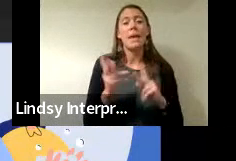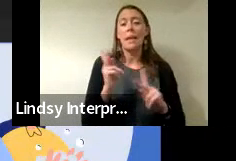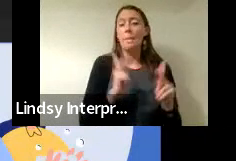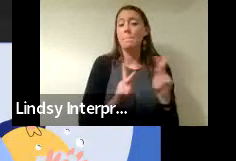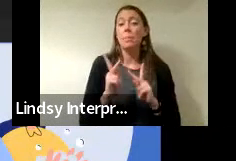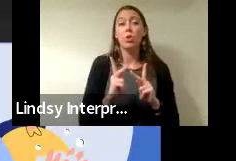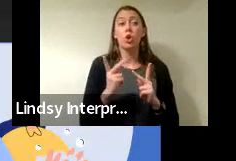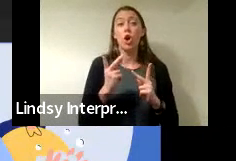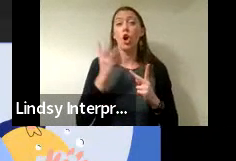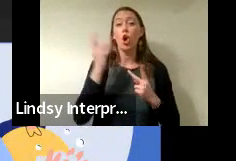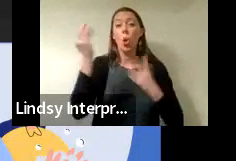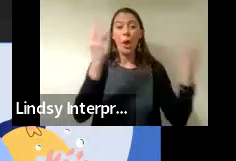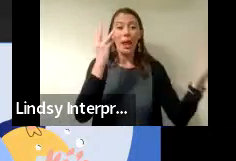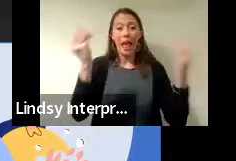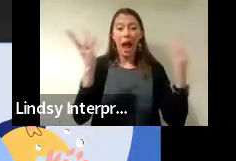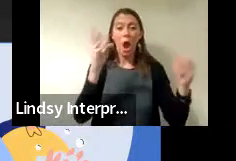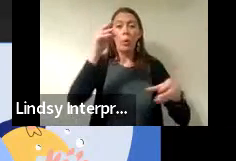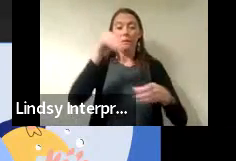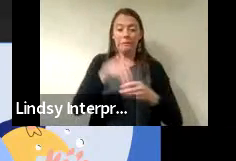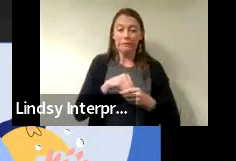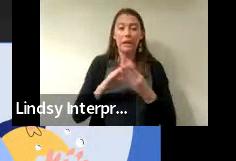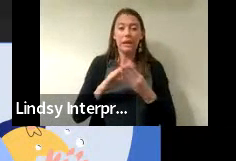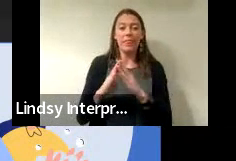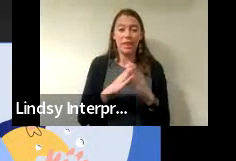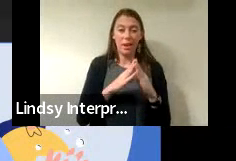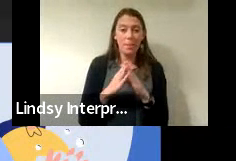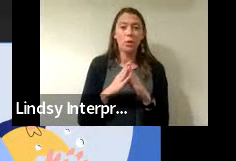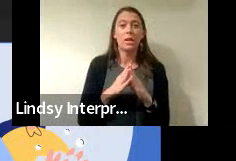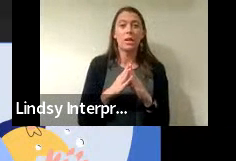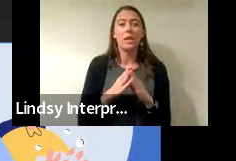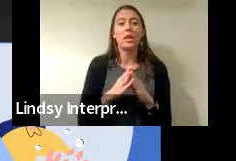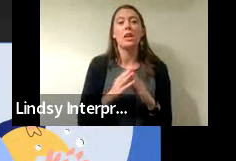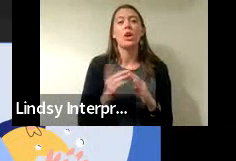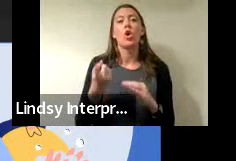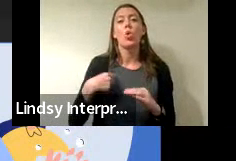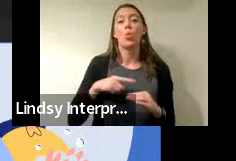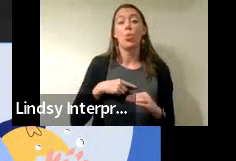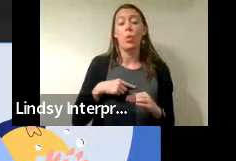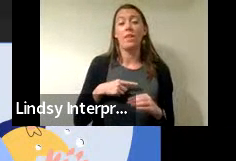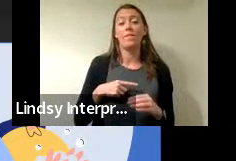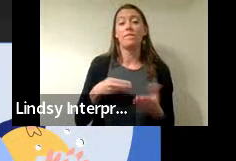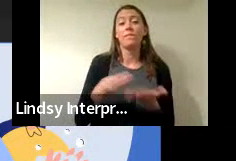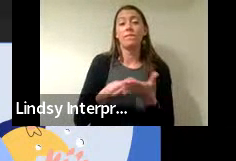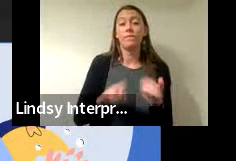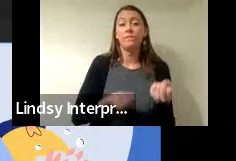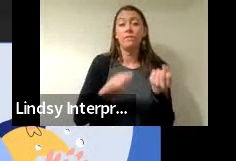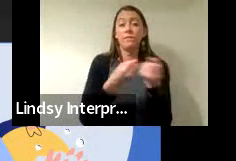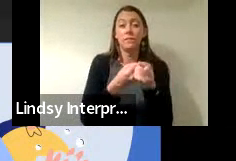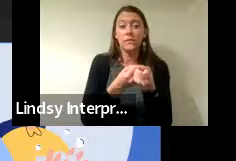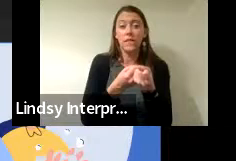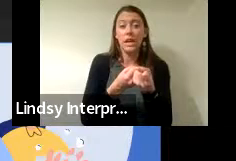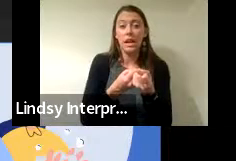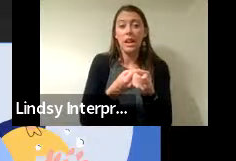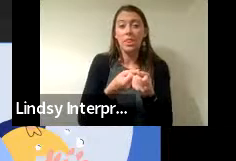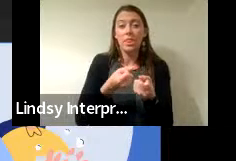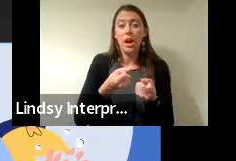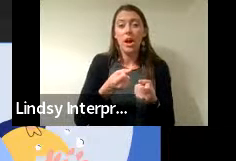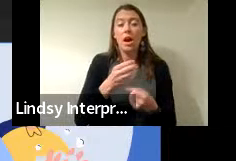this. We funded the community resilience coalitions, and I think many of you are familiar with